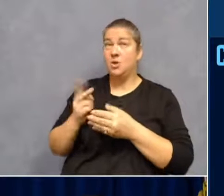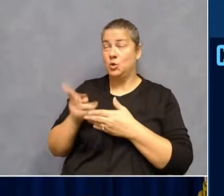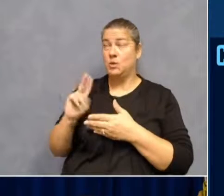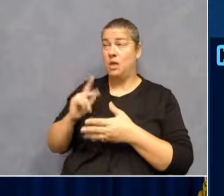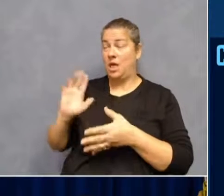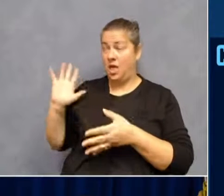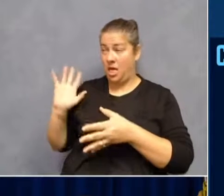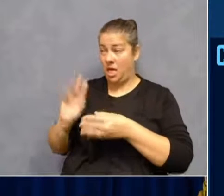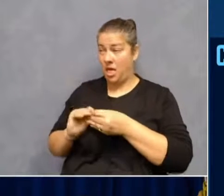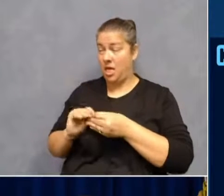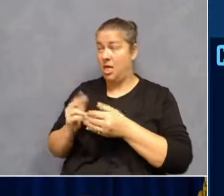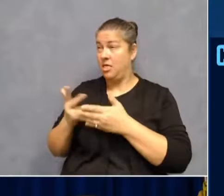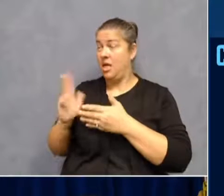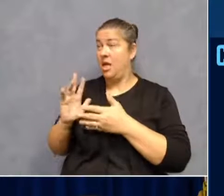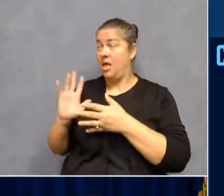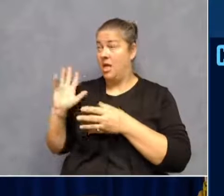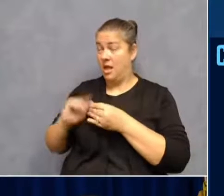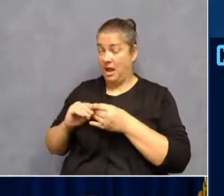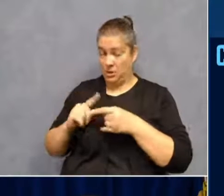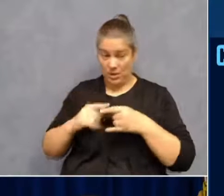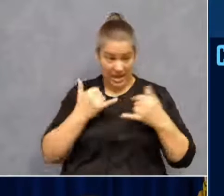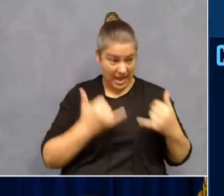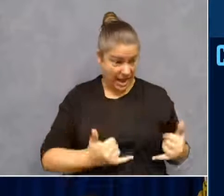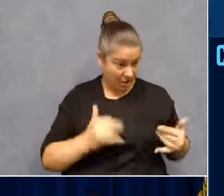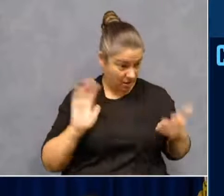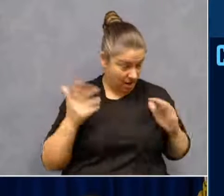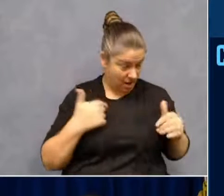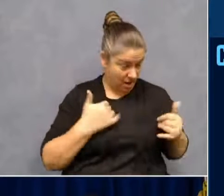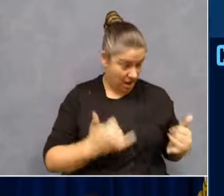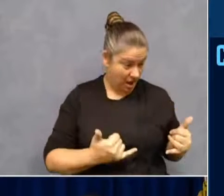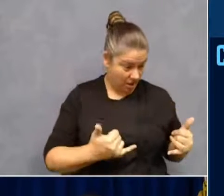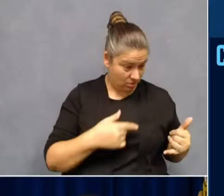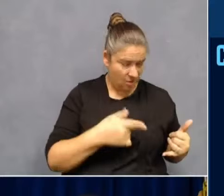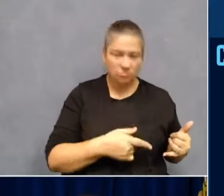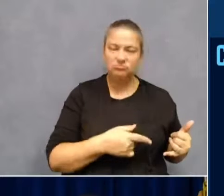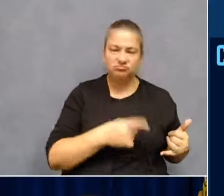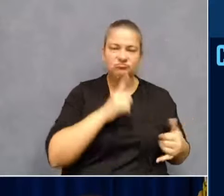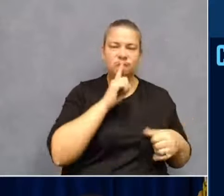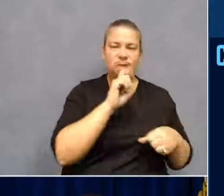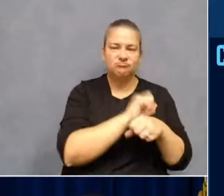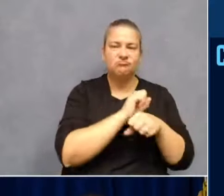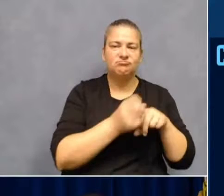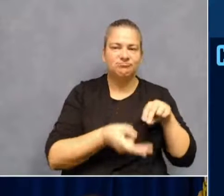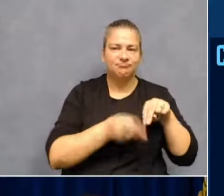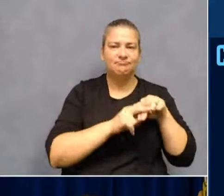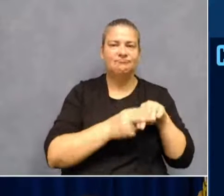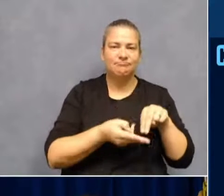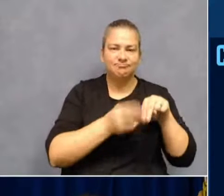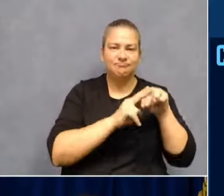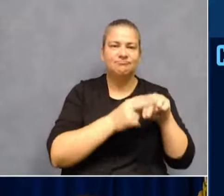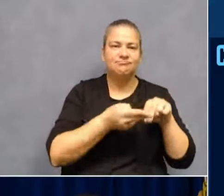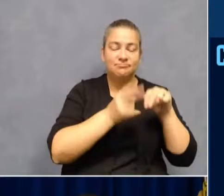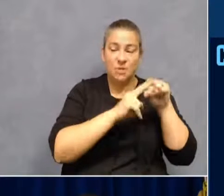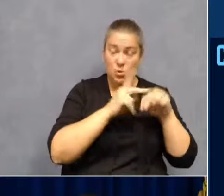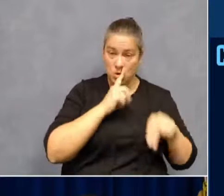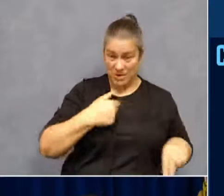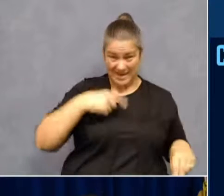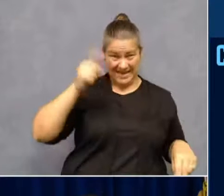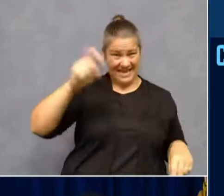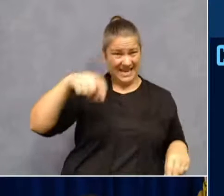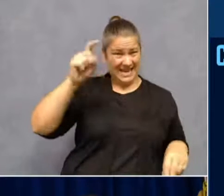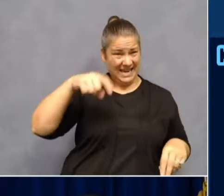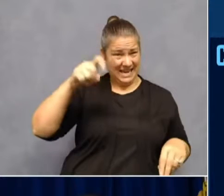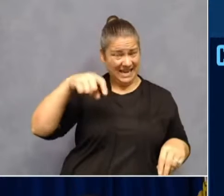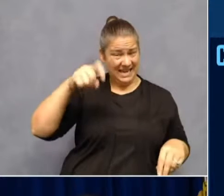is going up fairly significantly. That means at a time when we need cases to be going down, when more people are going to be going